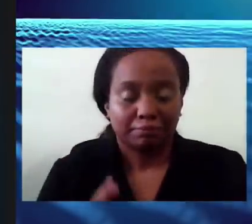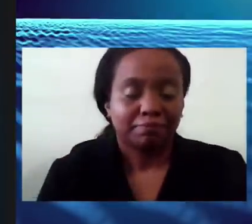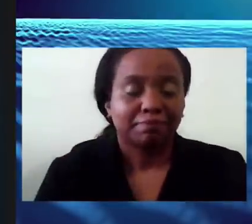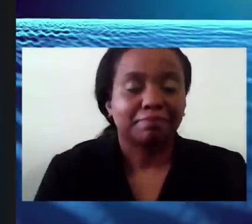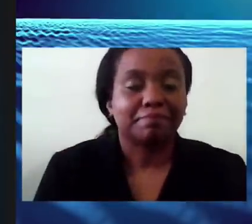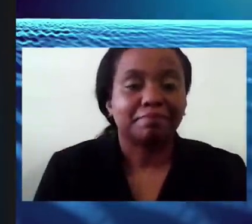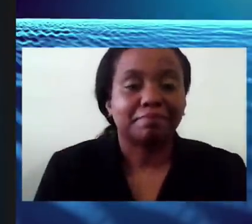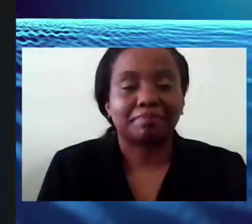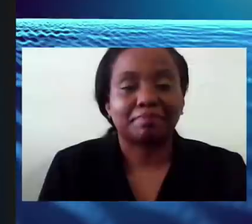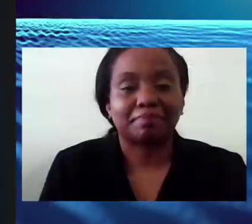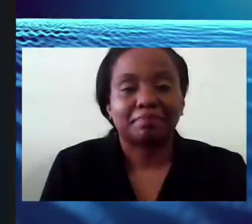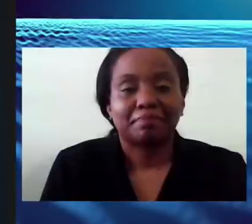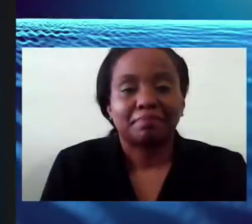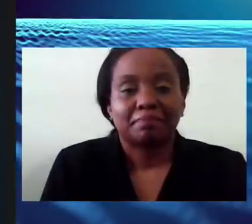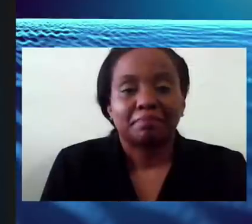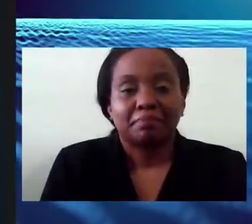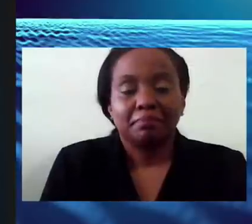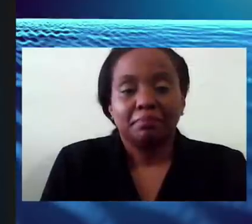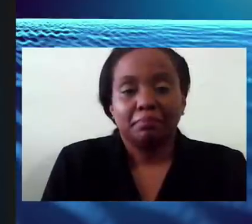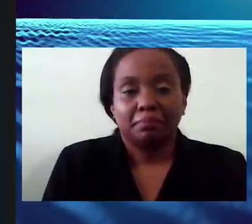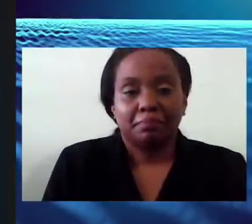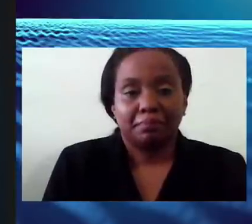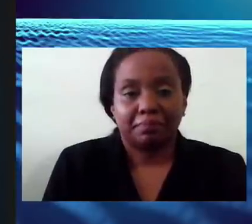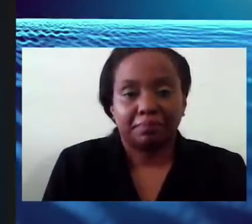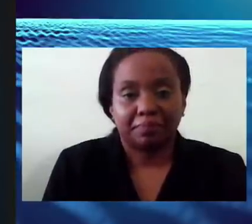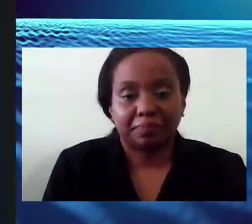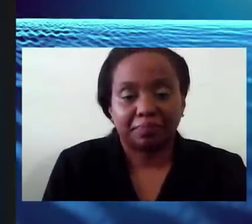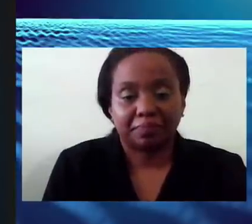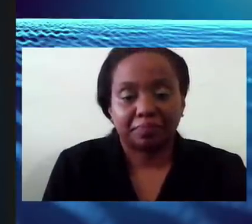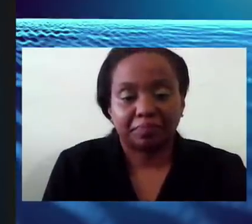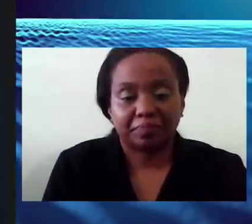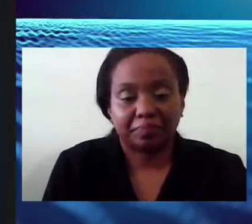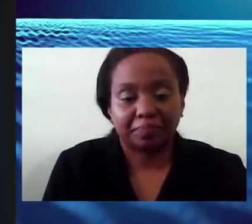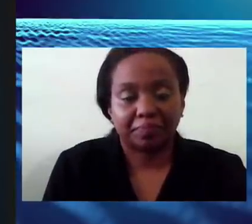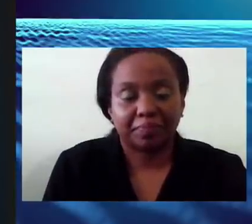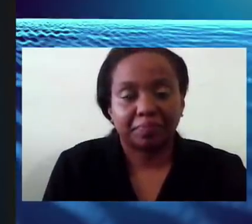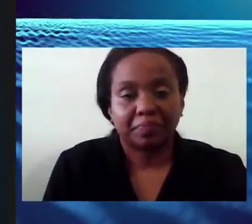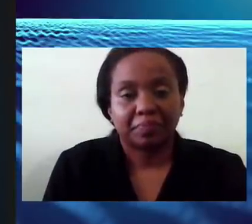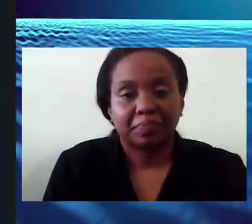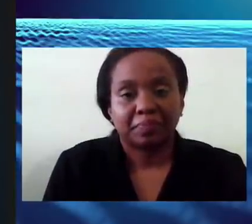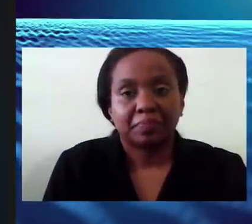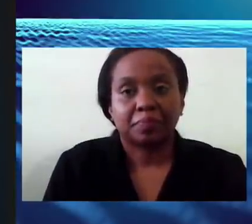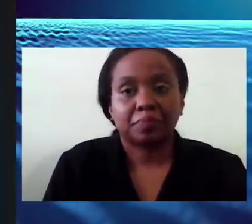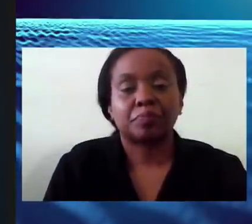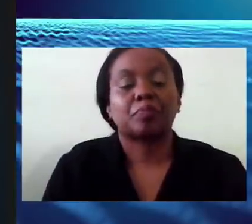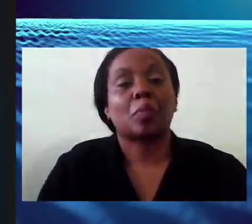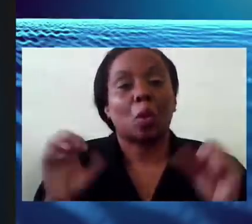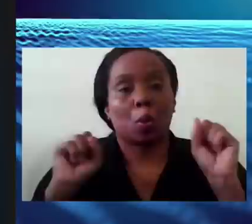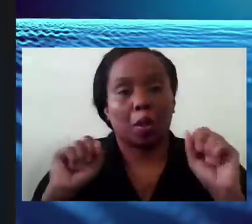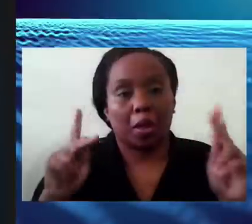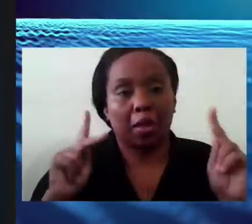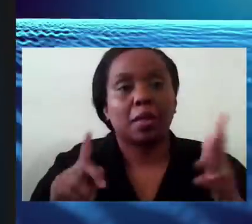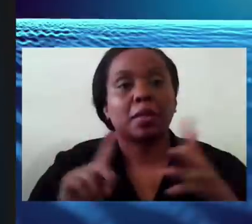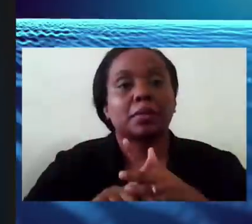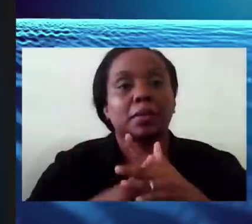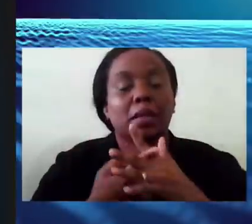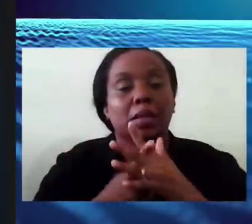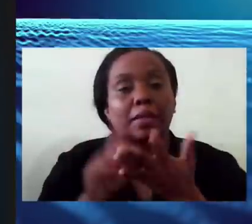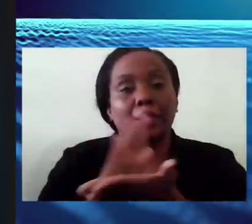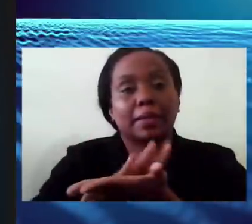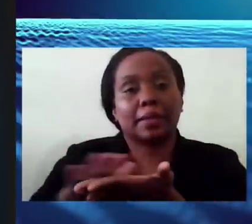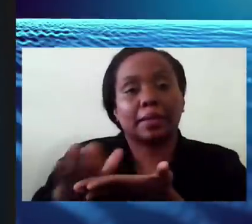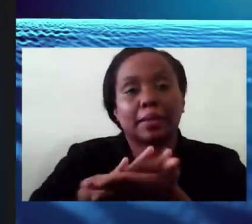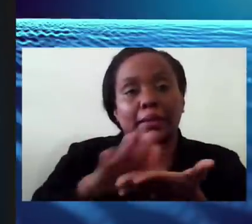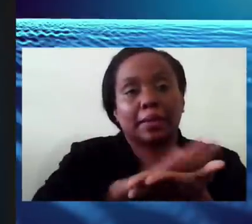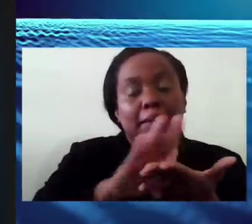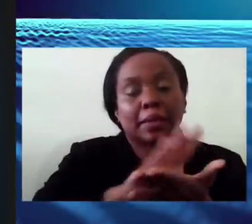So I'll start now with the update on the cleaning campaign. We've undertaken perhaps